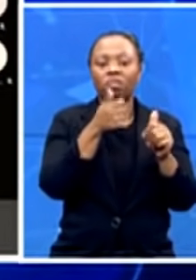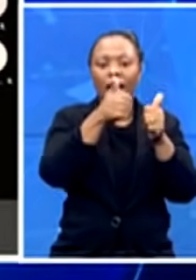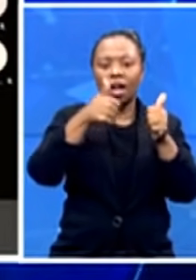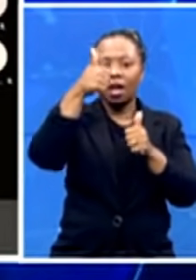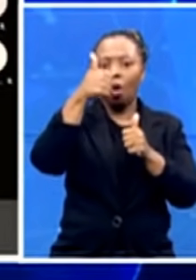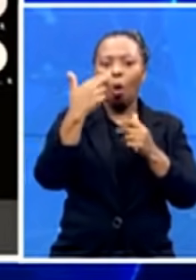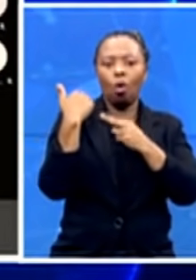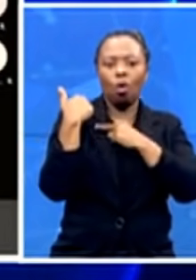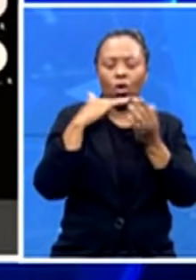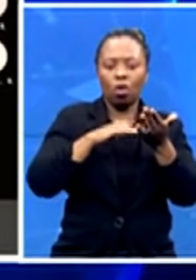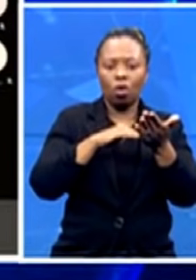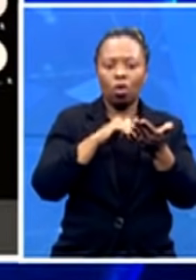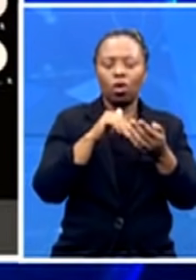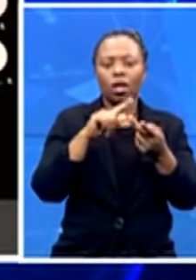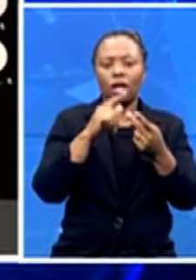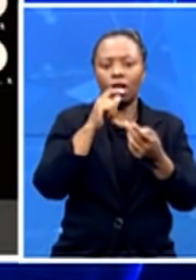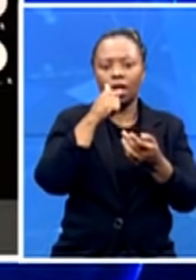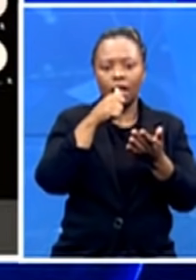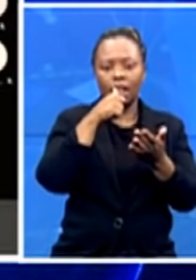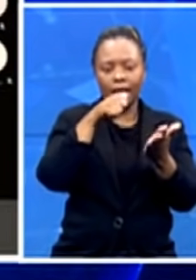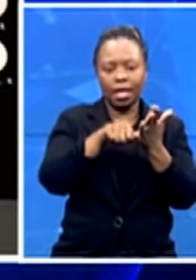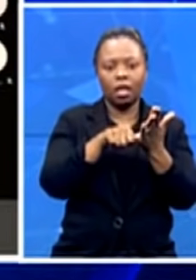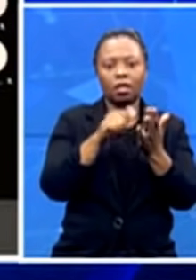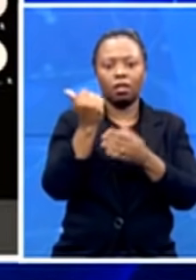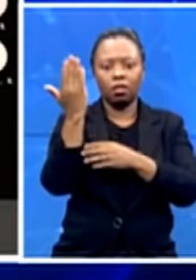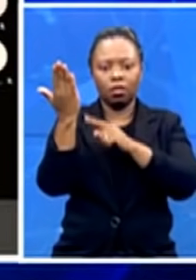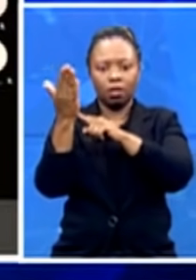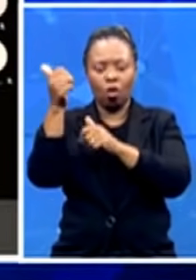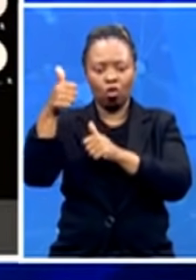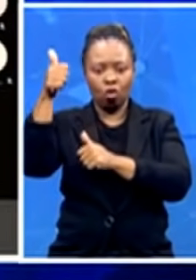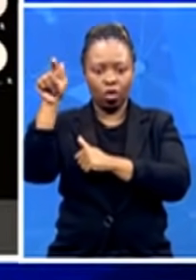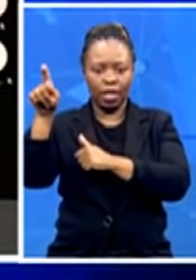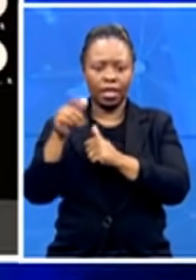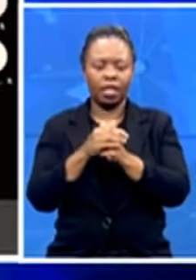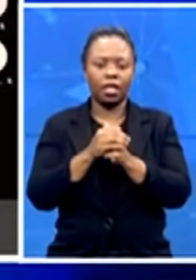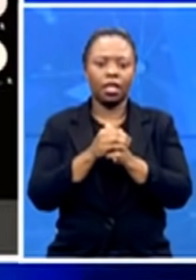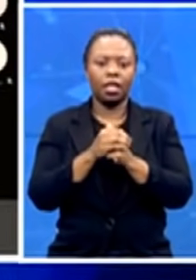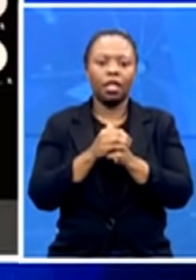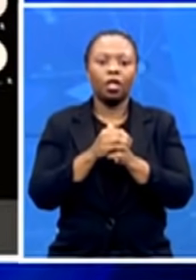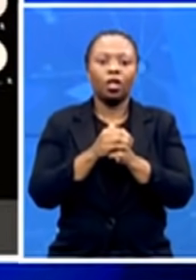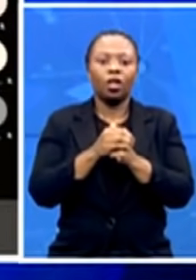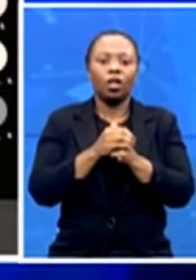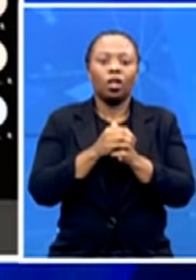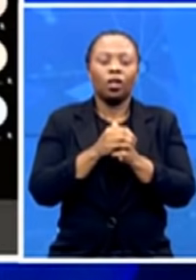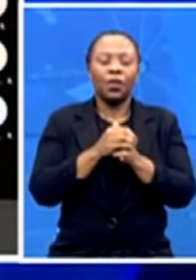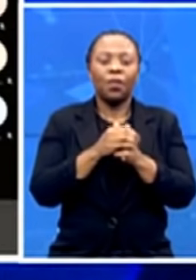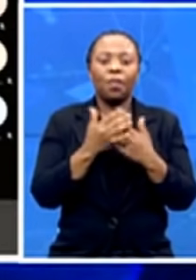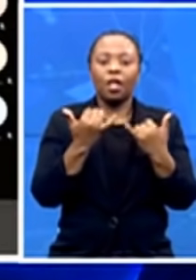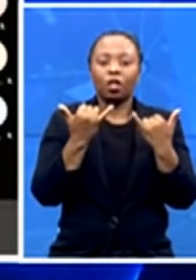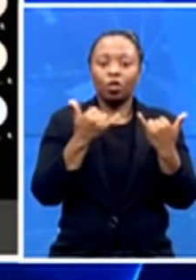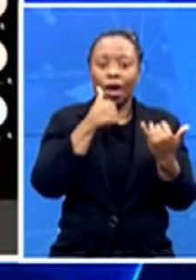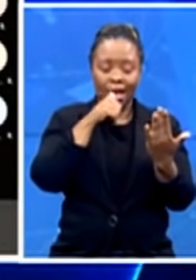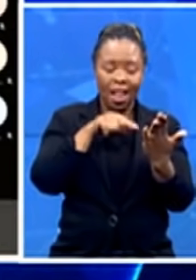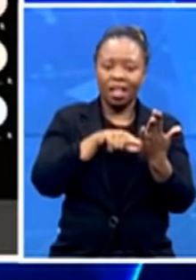structure, and agreed that Mr. Magashule's conduct was, quote, completely unacceptable and a flagrant violation